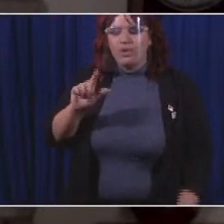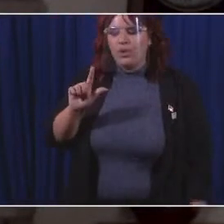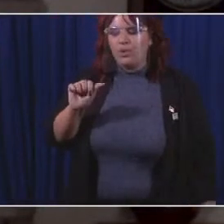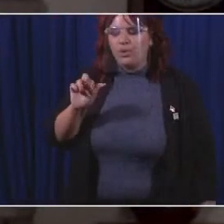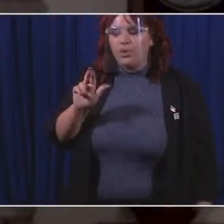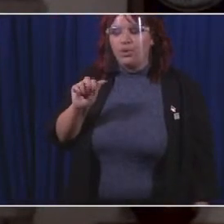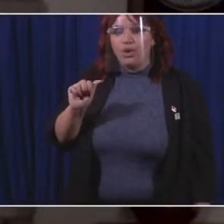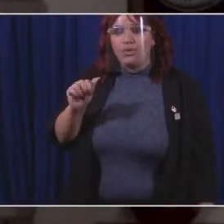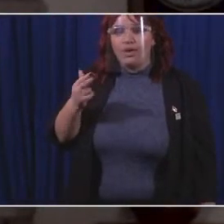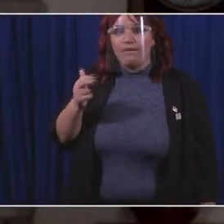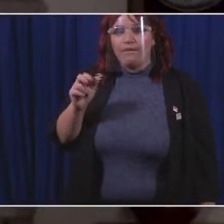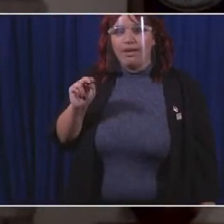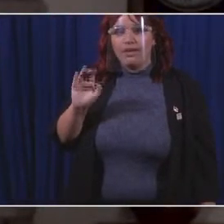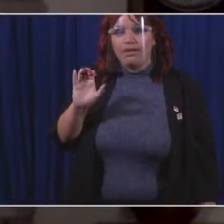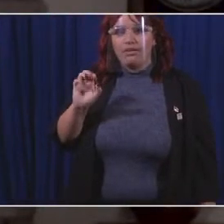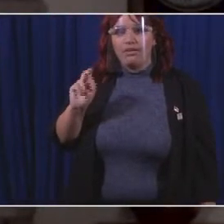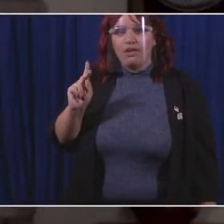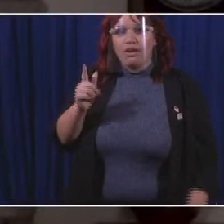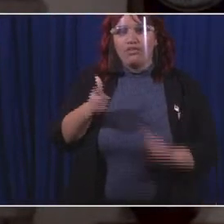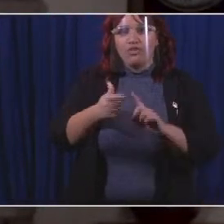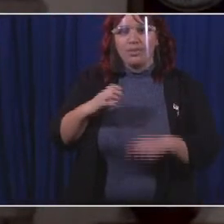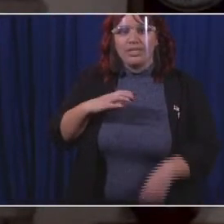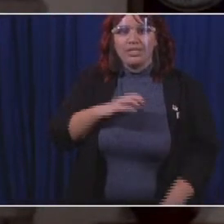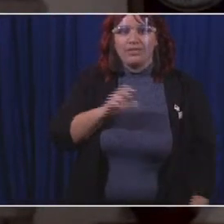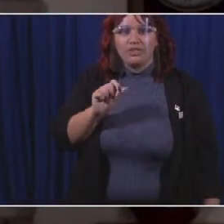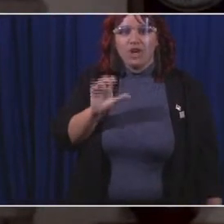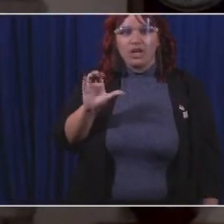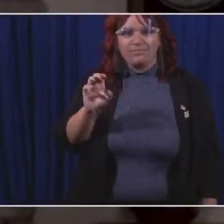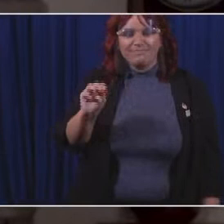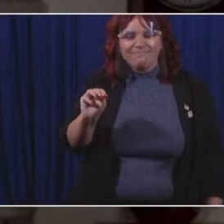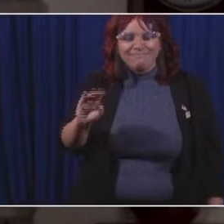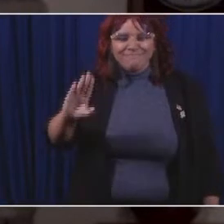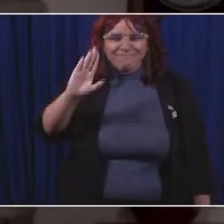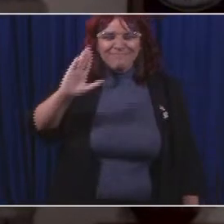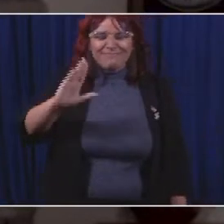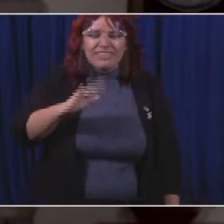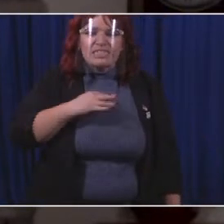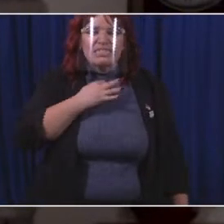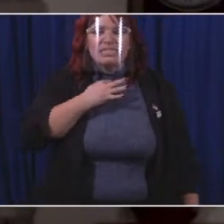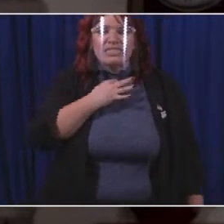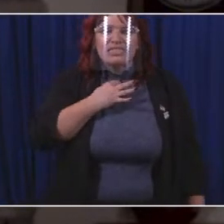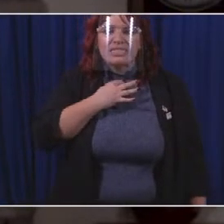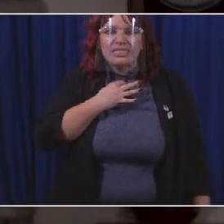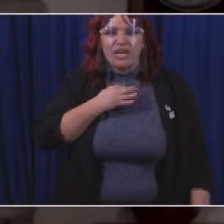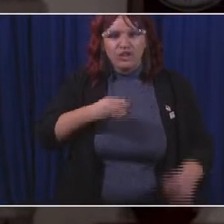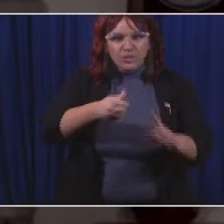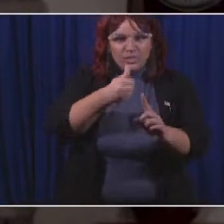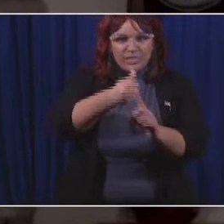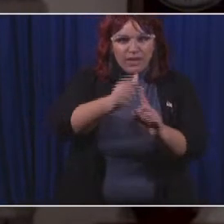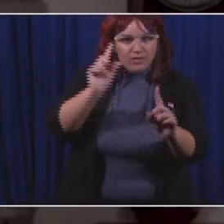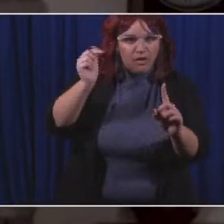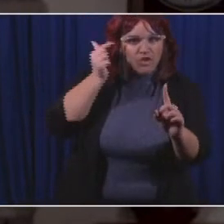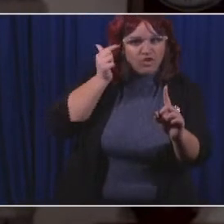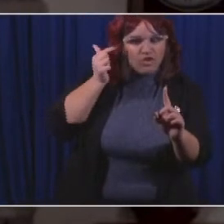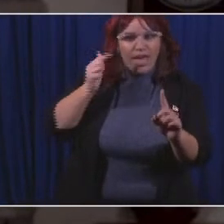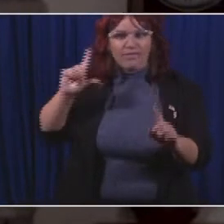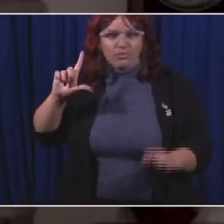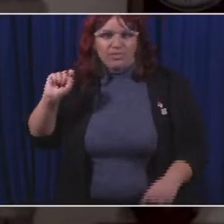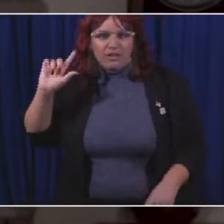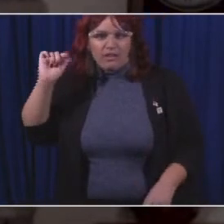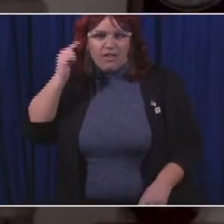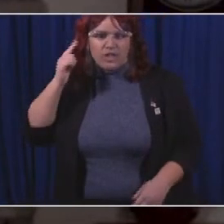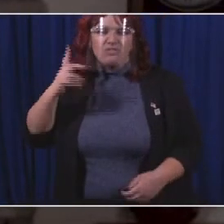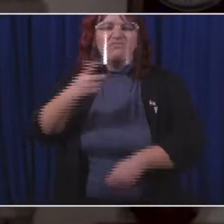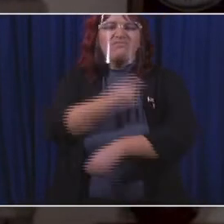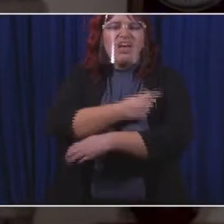Hi, Governor. I was just wondering, when will you and Lieutenant Governor Husted get vaccinated?